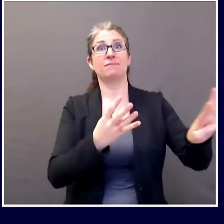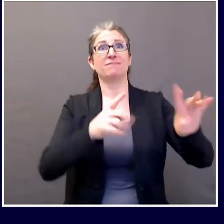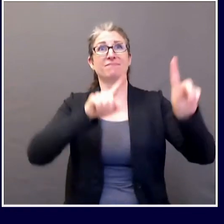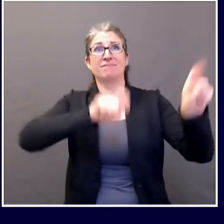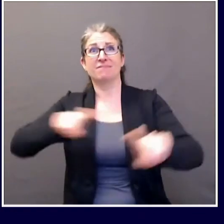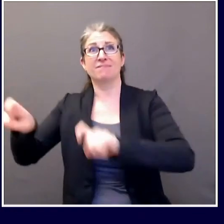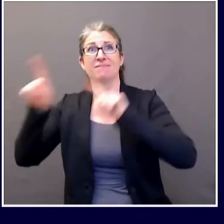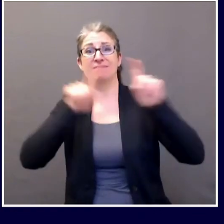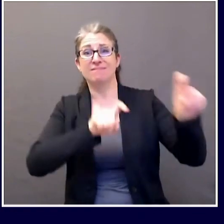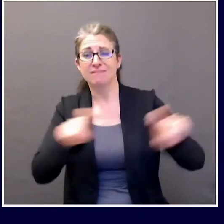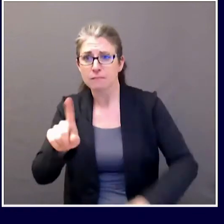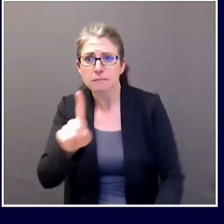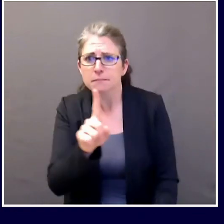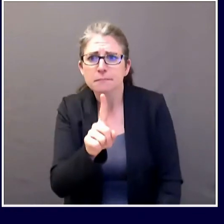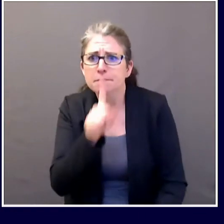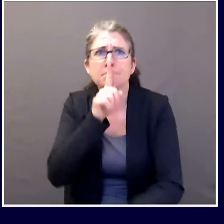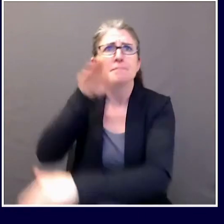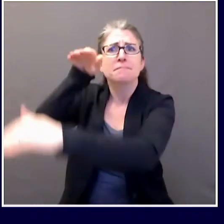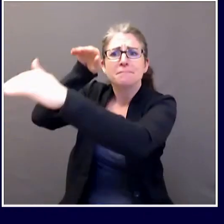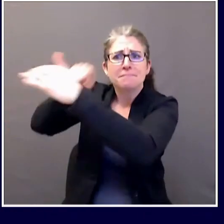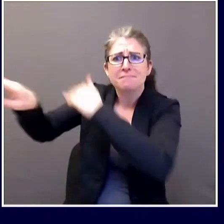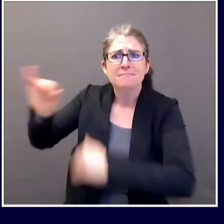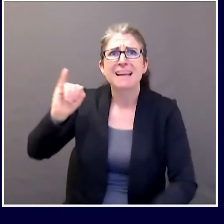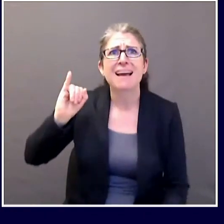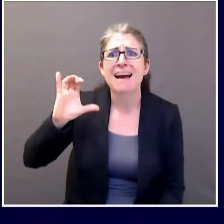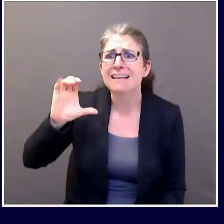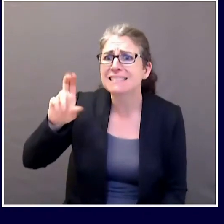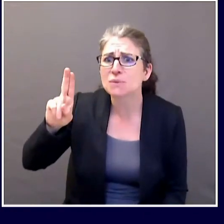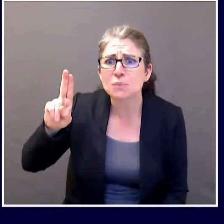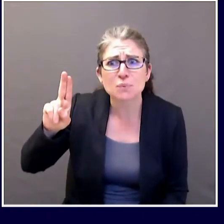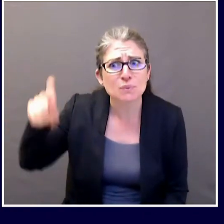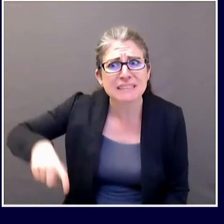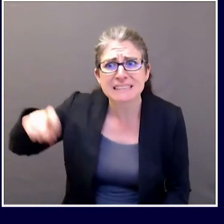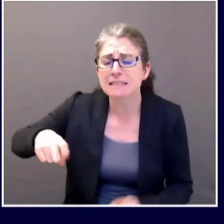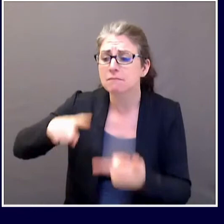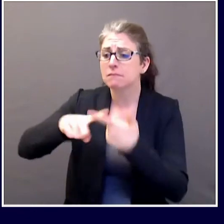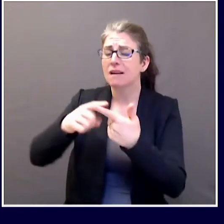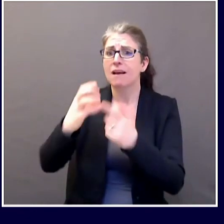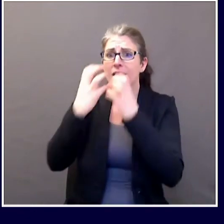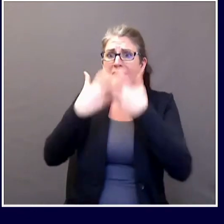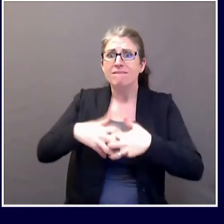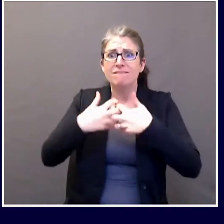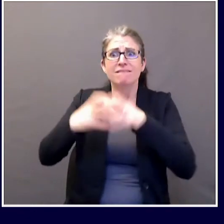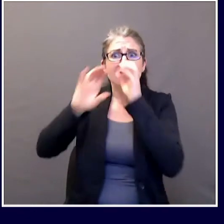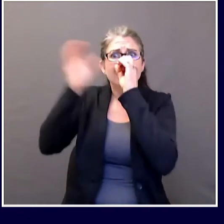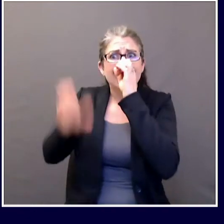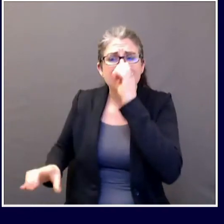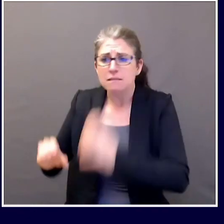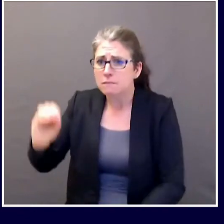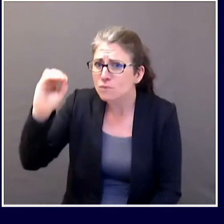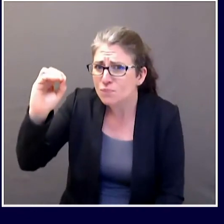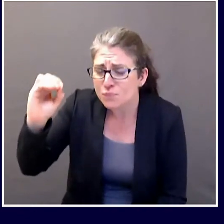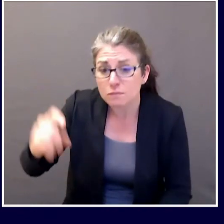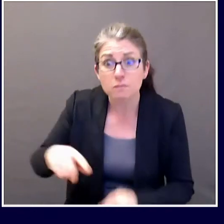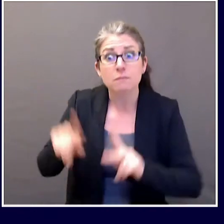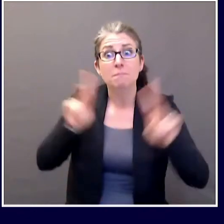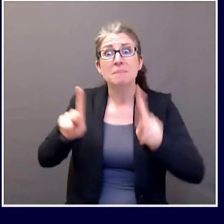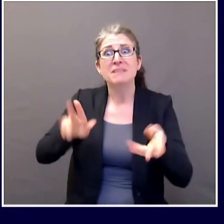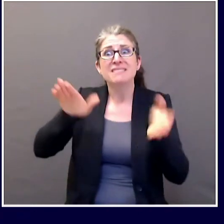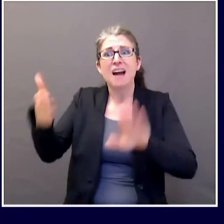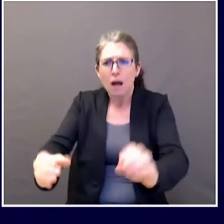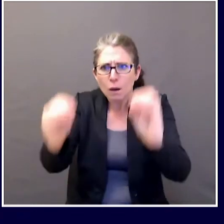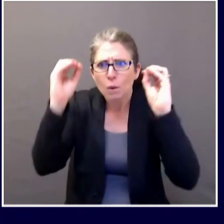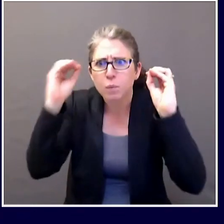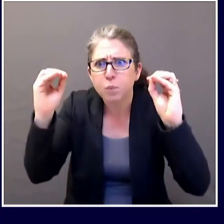or thankfully ended up dying. I want to say that again. For the things that matter, for example, severe